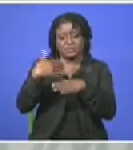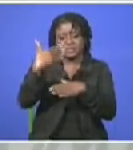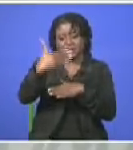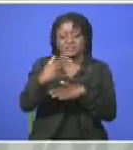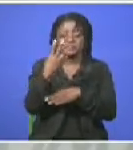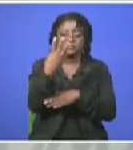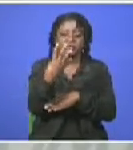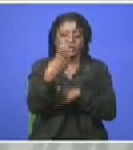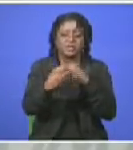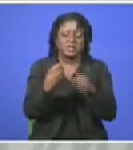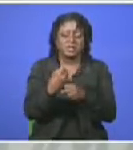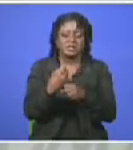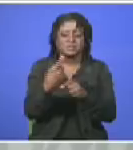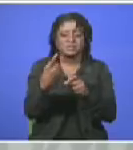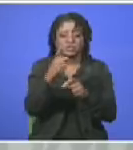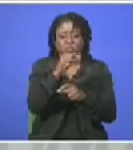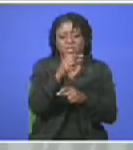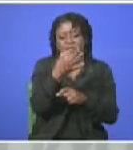4 years, for